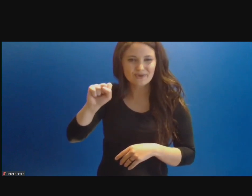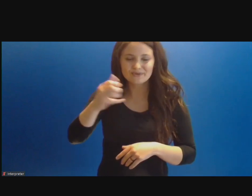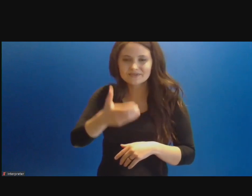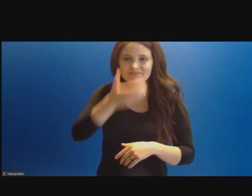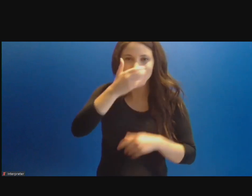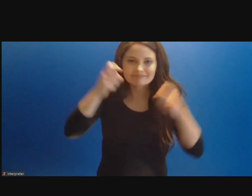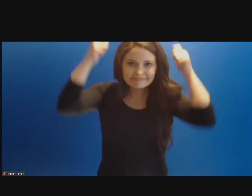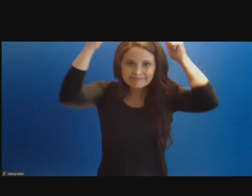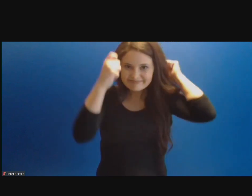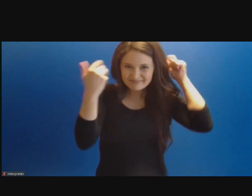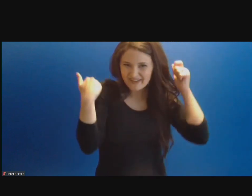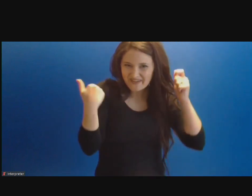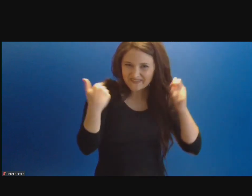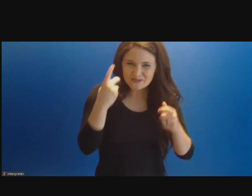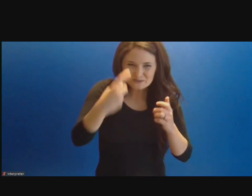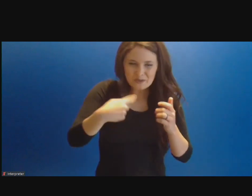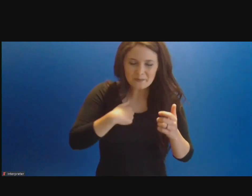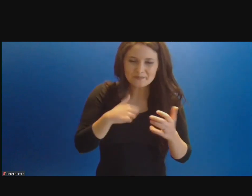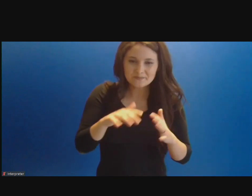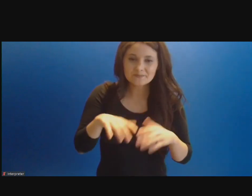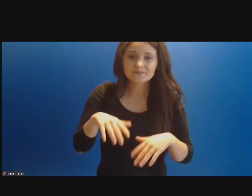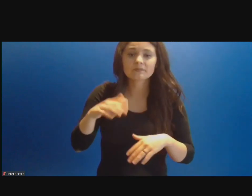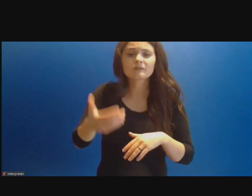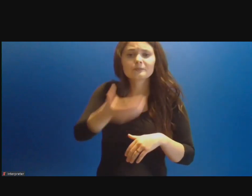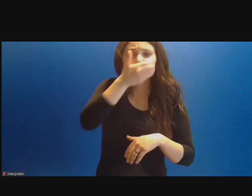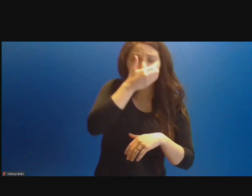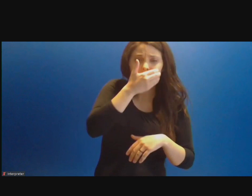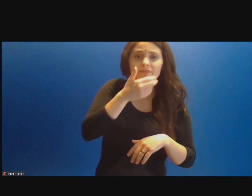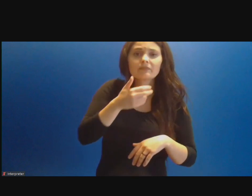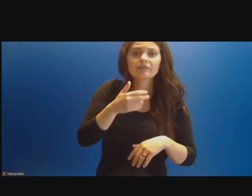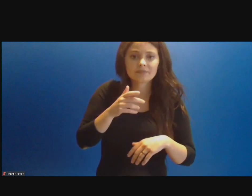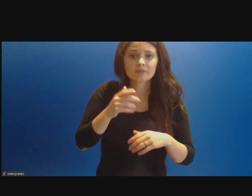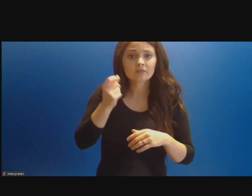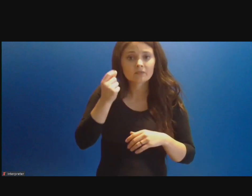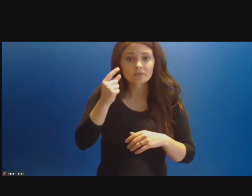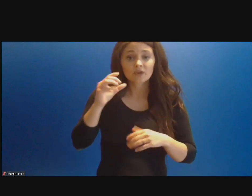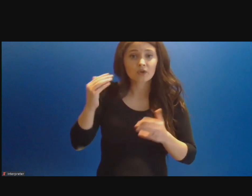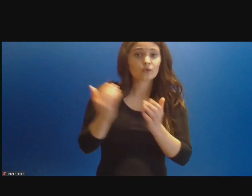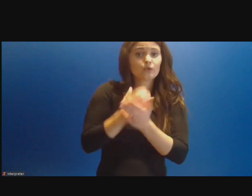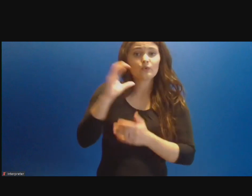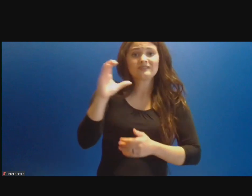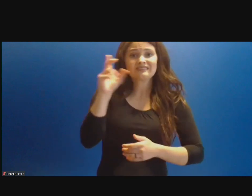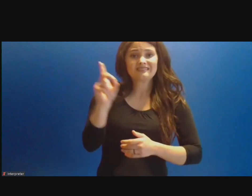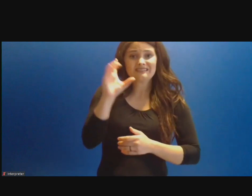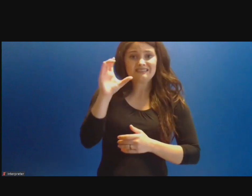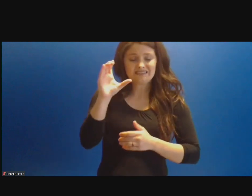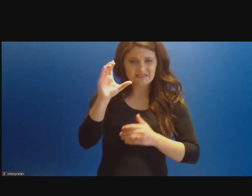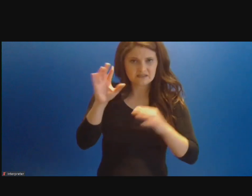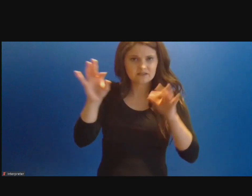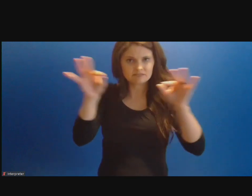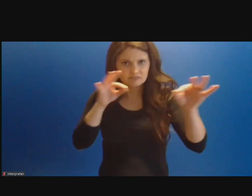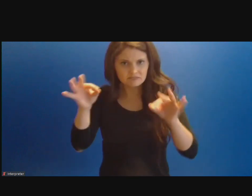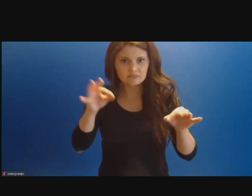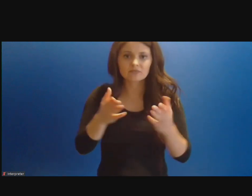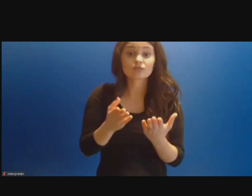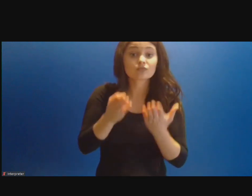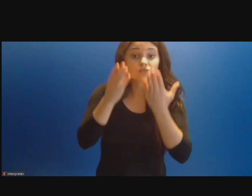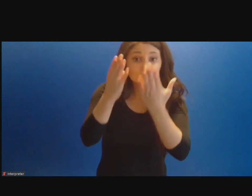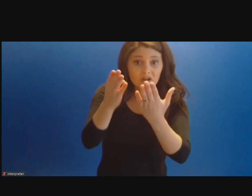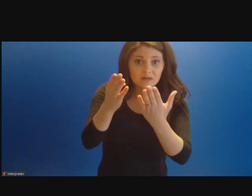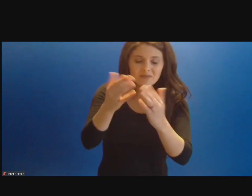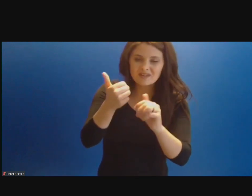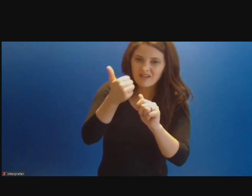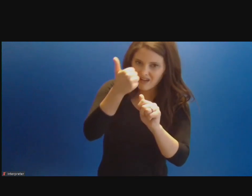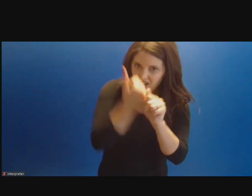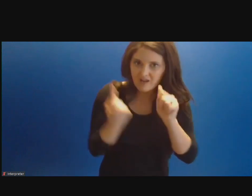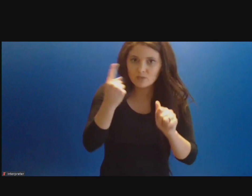hat. These facial coverings, so the new CDC guidelines now actually recommend that